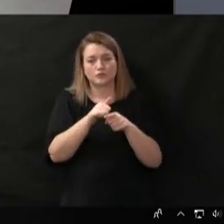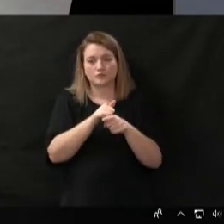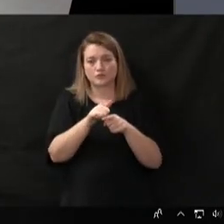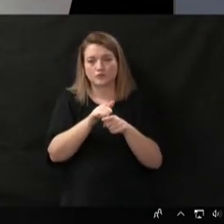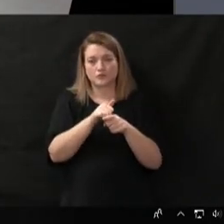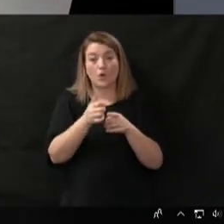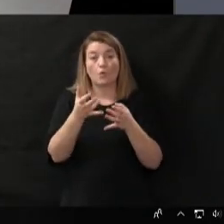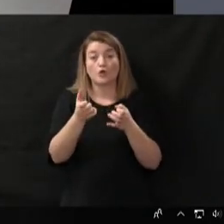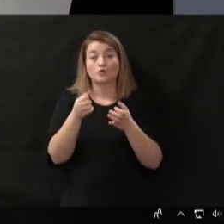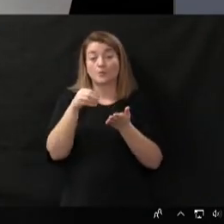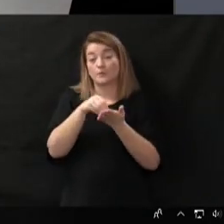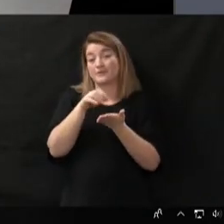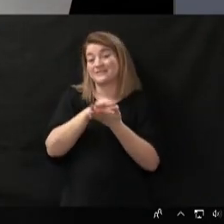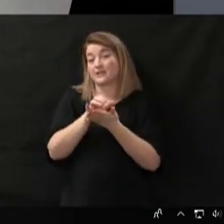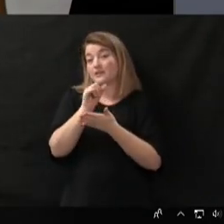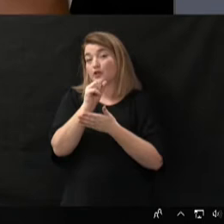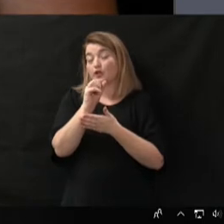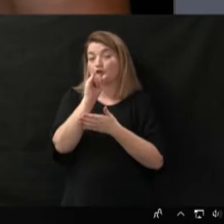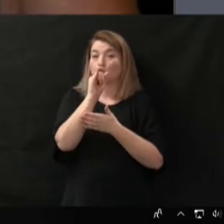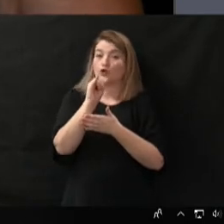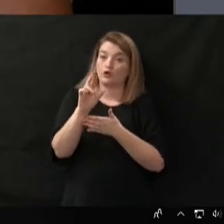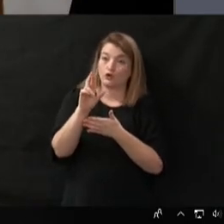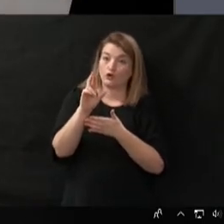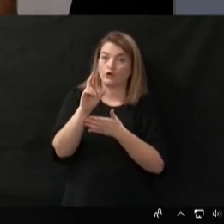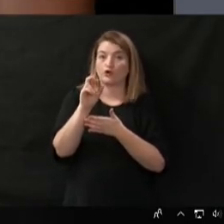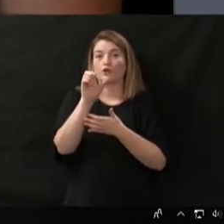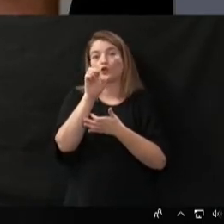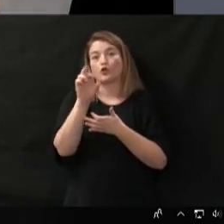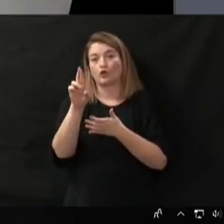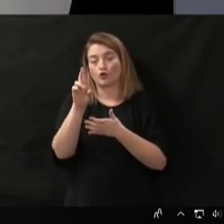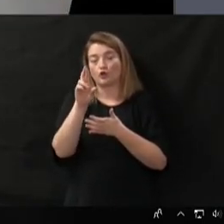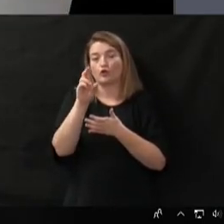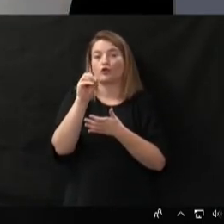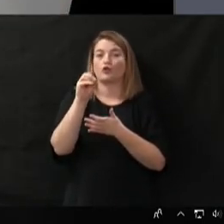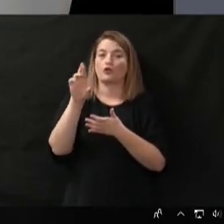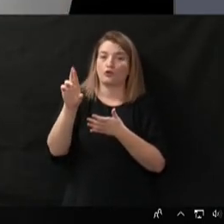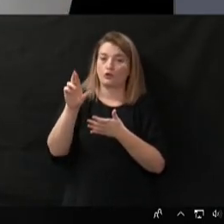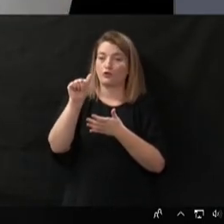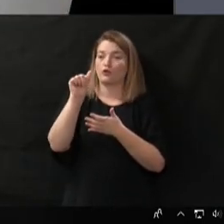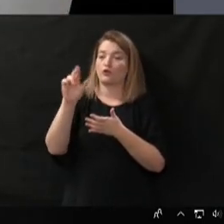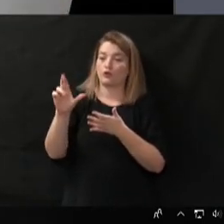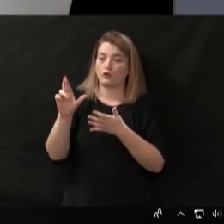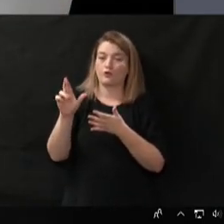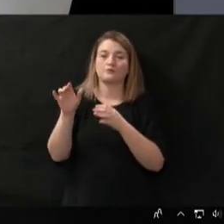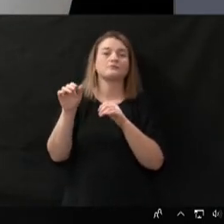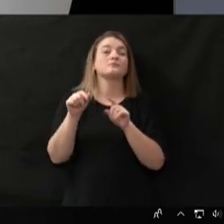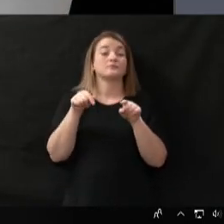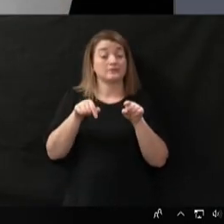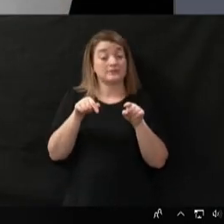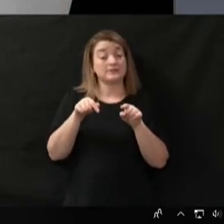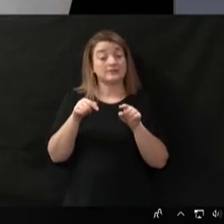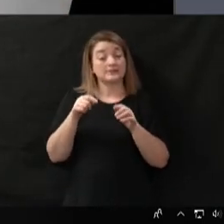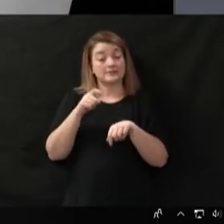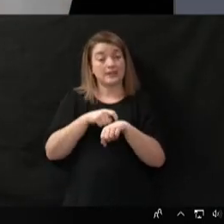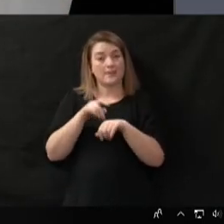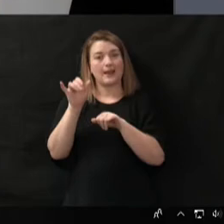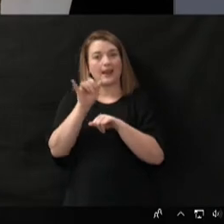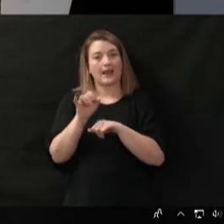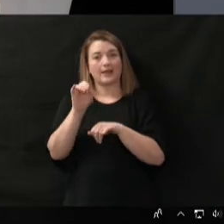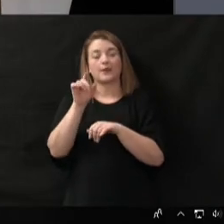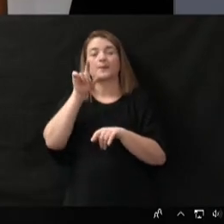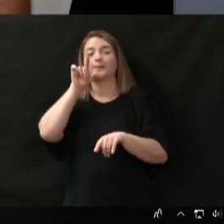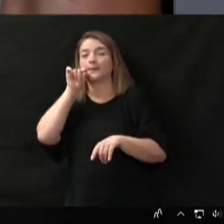the as in bird, and that will come up, the IR. I would like you to write the as in